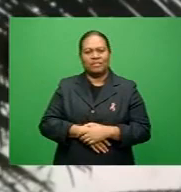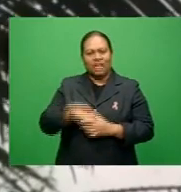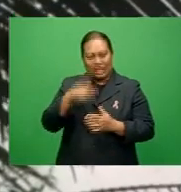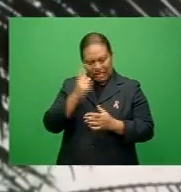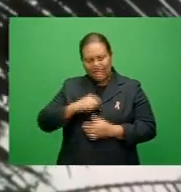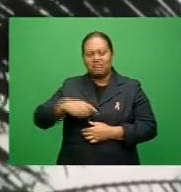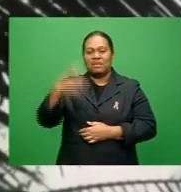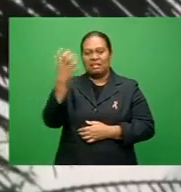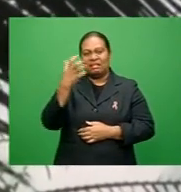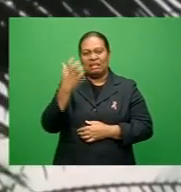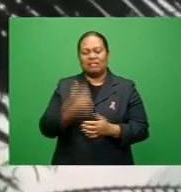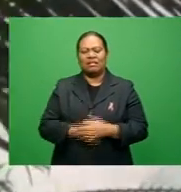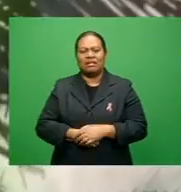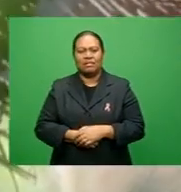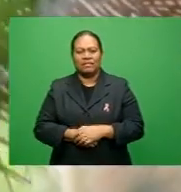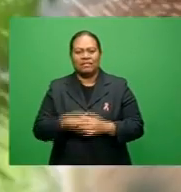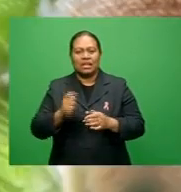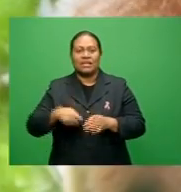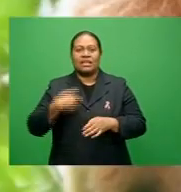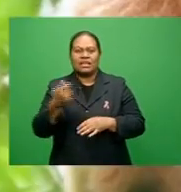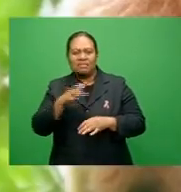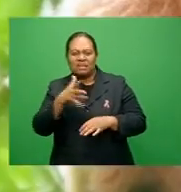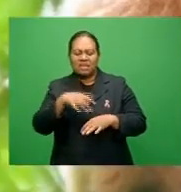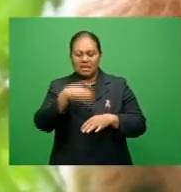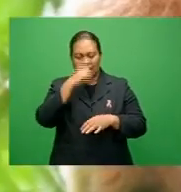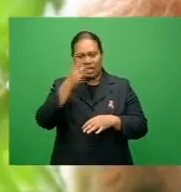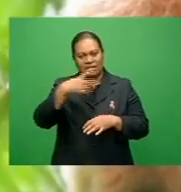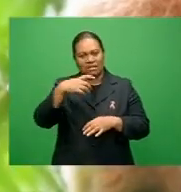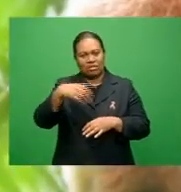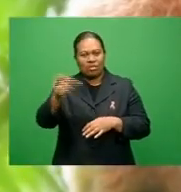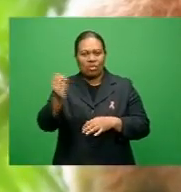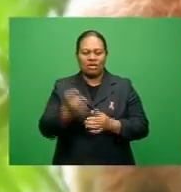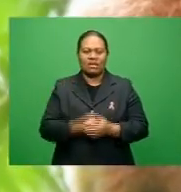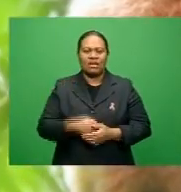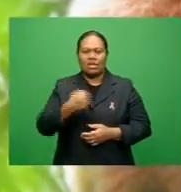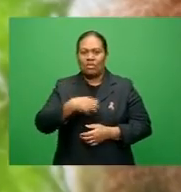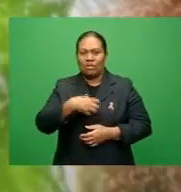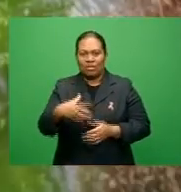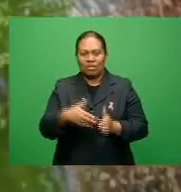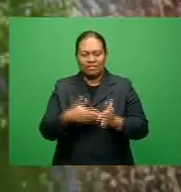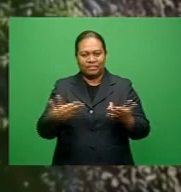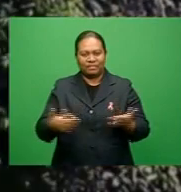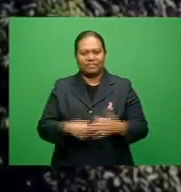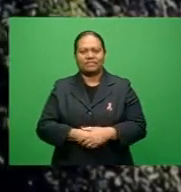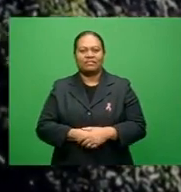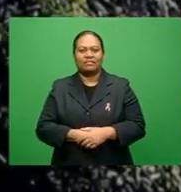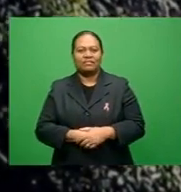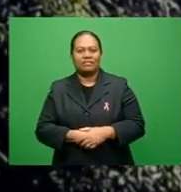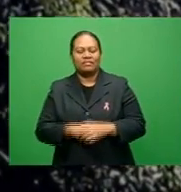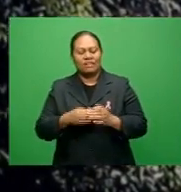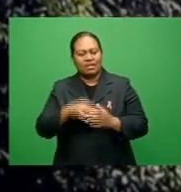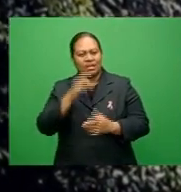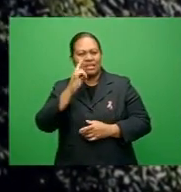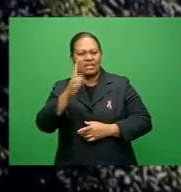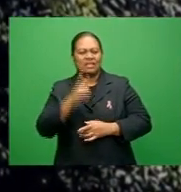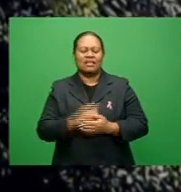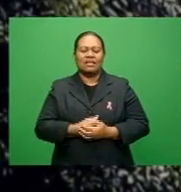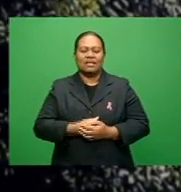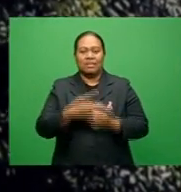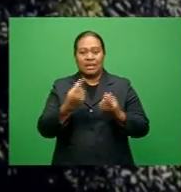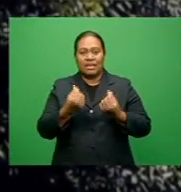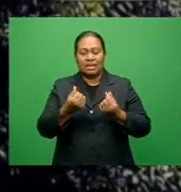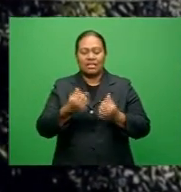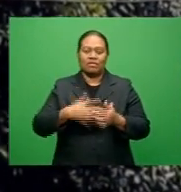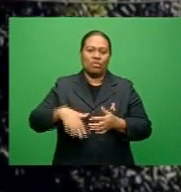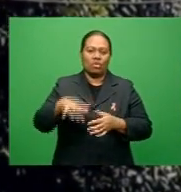for the near-extinct apes, but also unnatural, as the species has never been observed using the ground for travel. However, despite being a possibly easier form